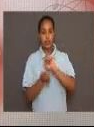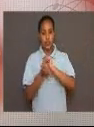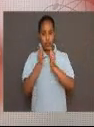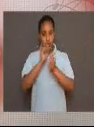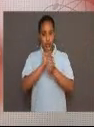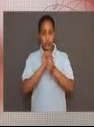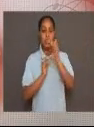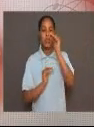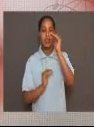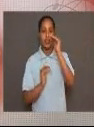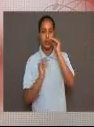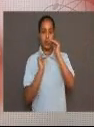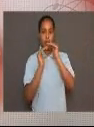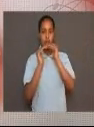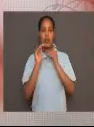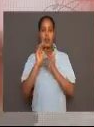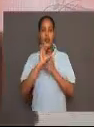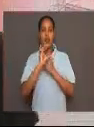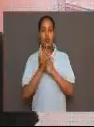changing equilibrium conditions.